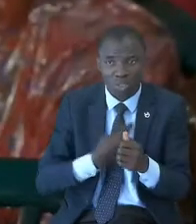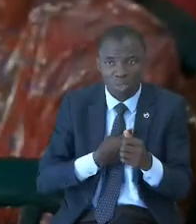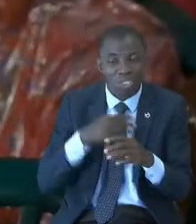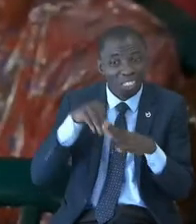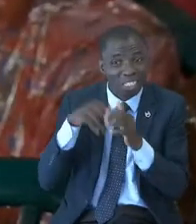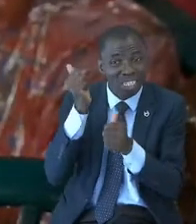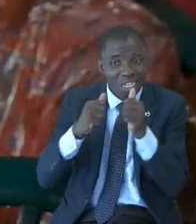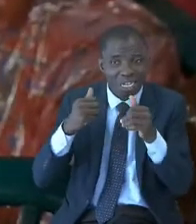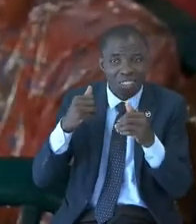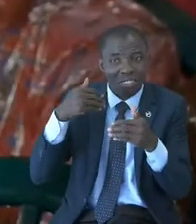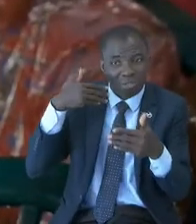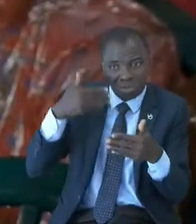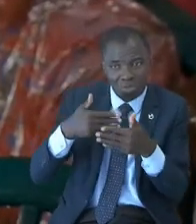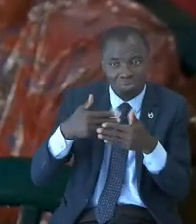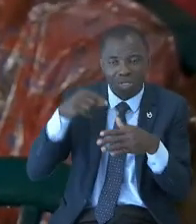tomorrow. Then